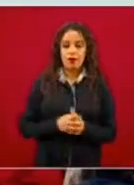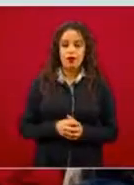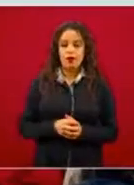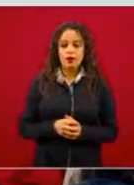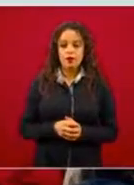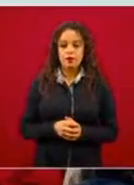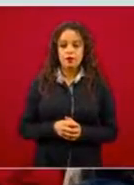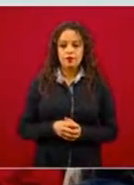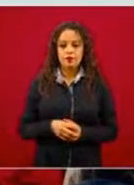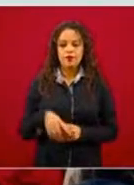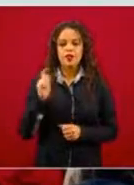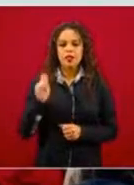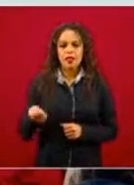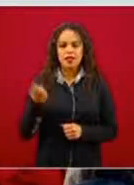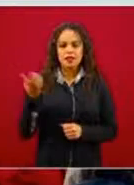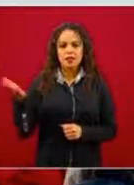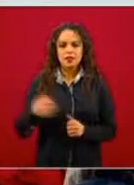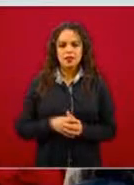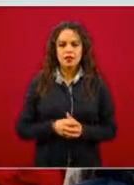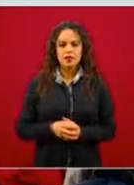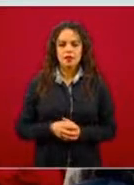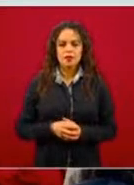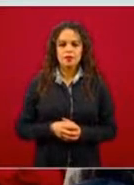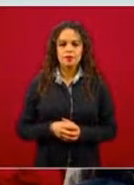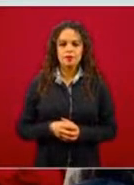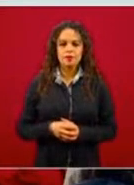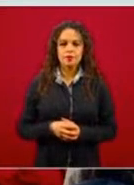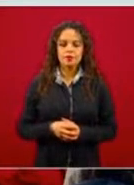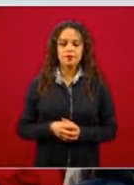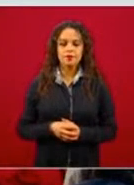This will be my last slide,